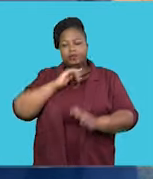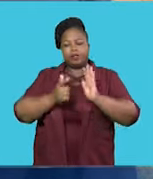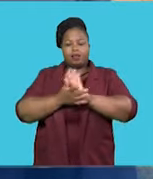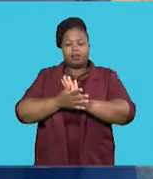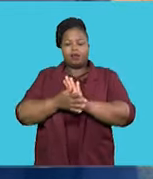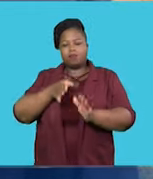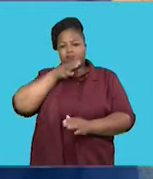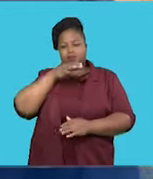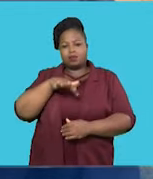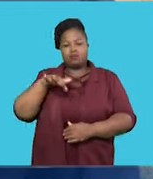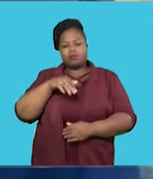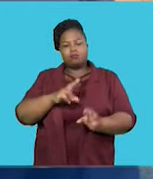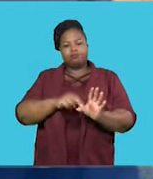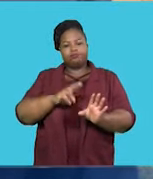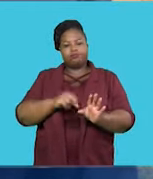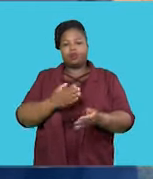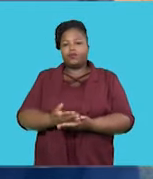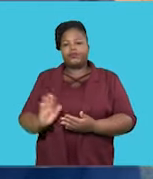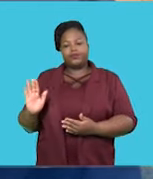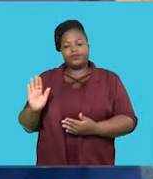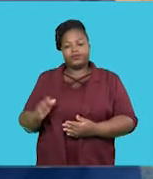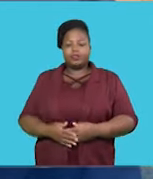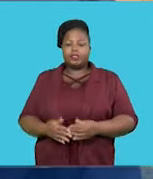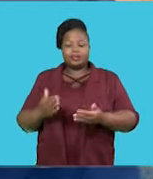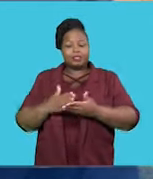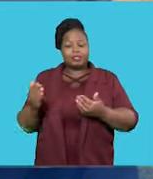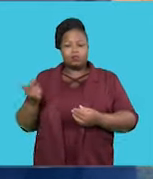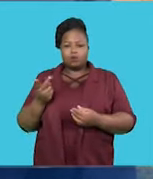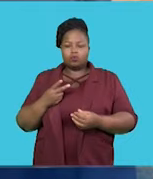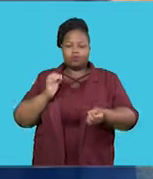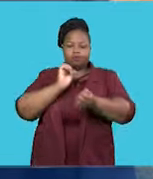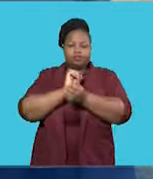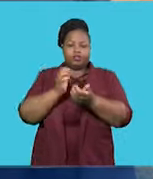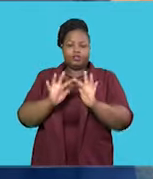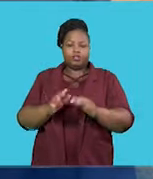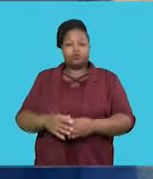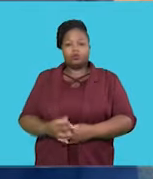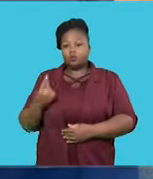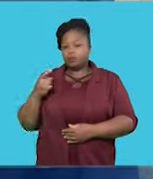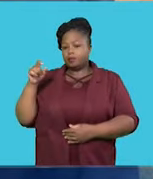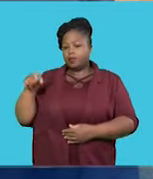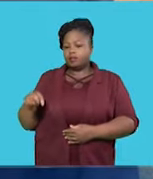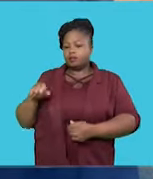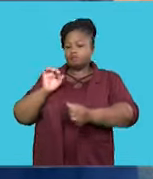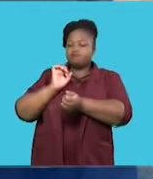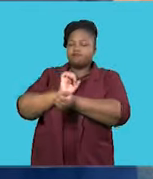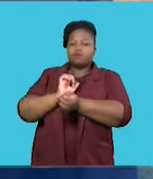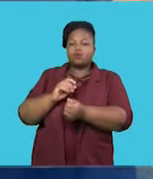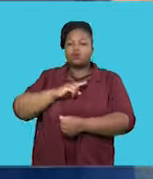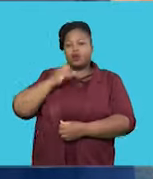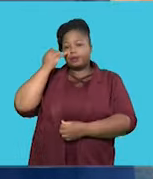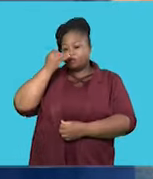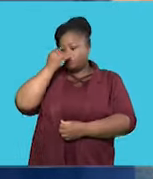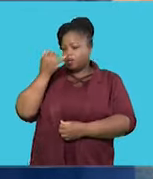closed whereby we remove alcohol and dealers were also arrested. One individual was arrested for dealing with